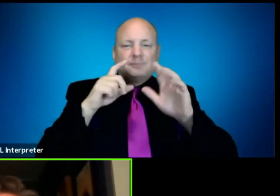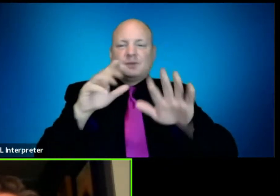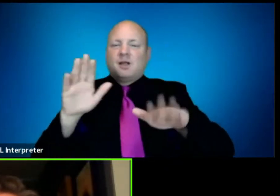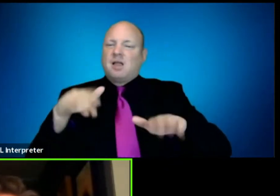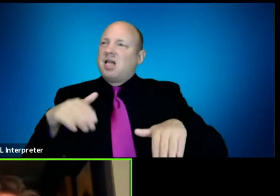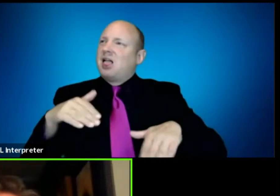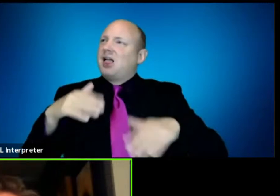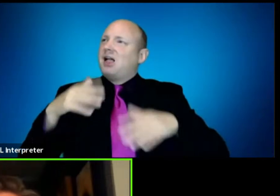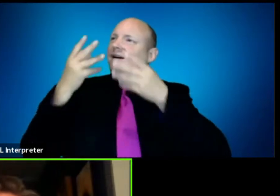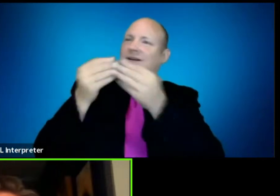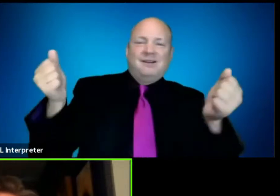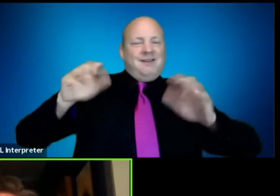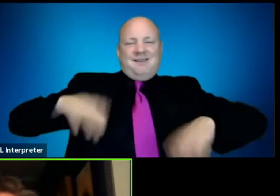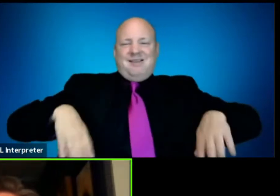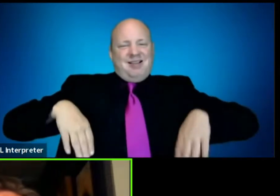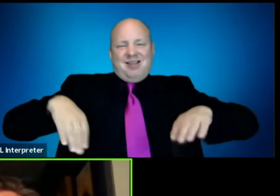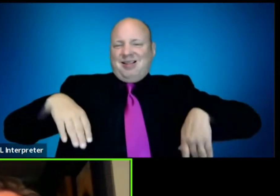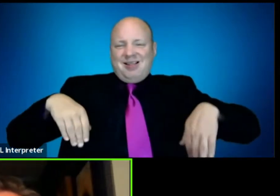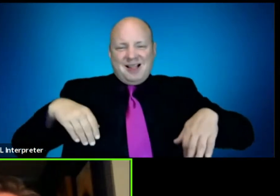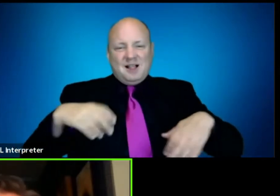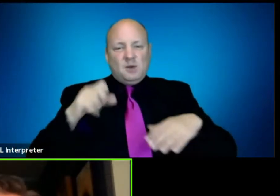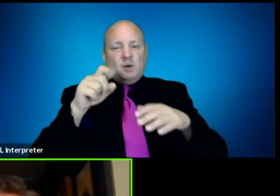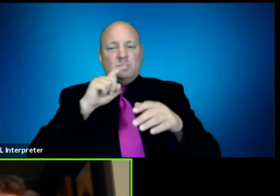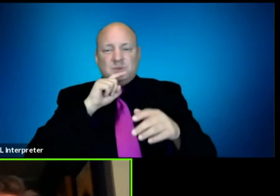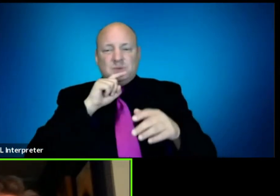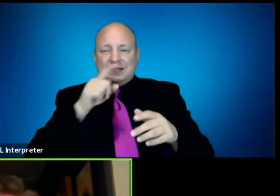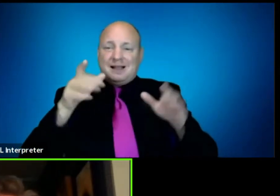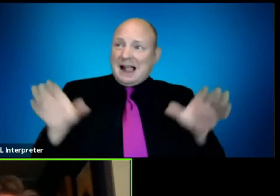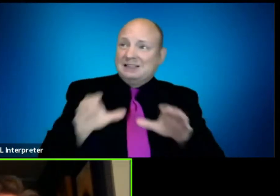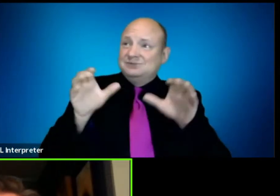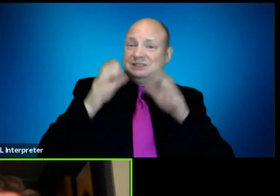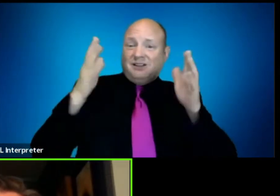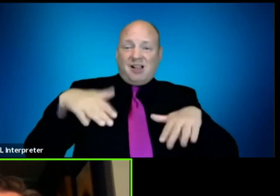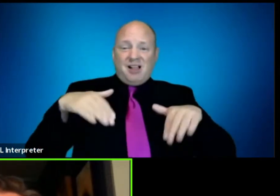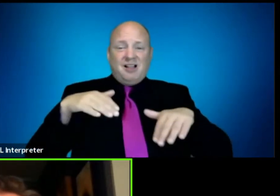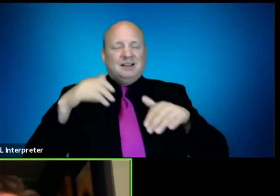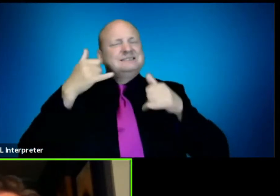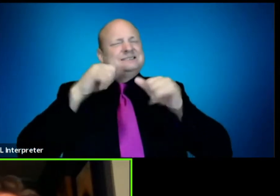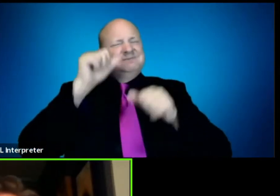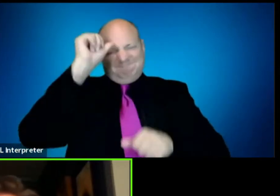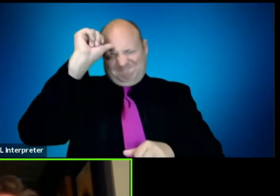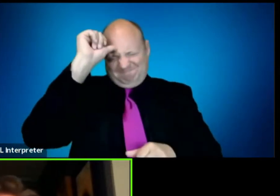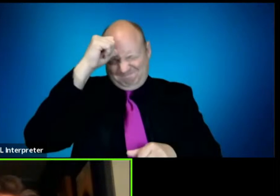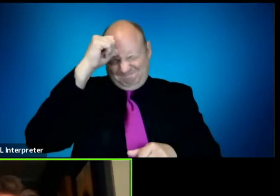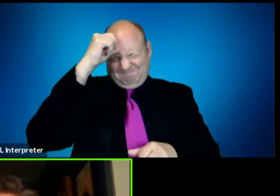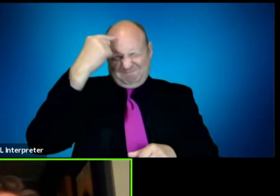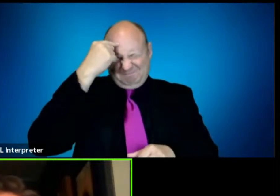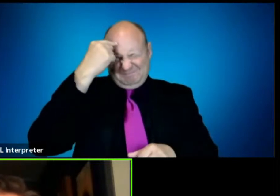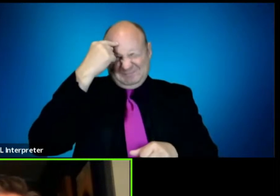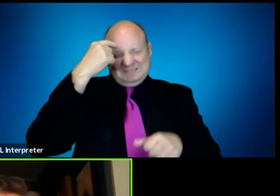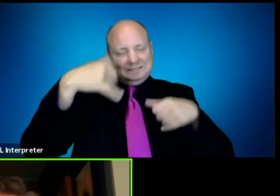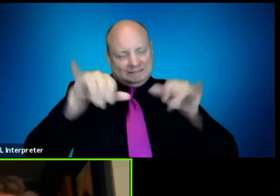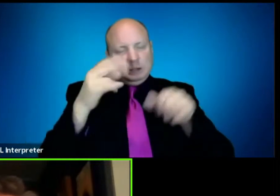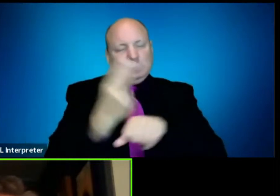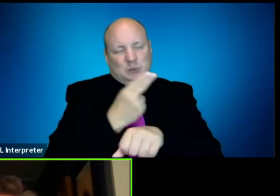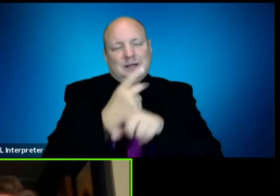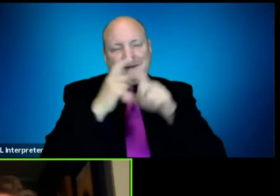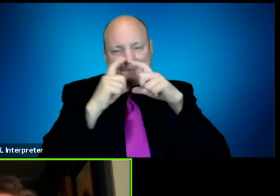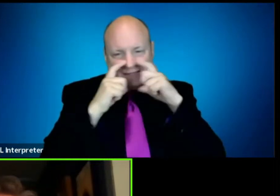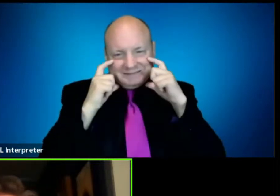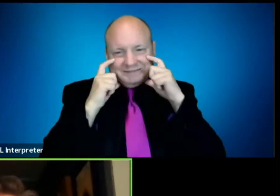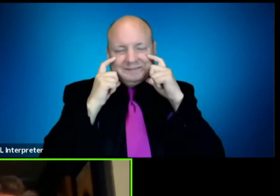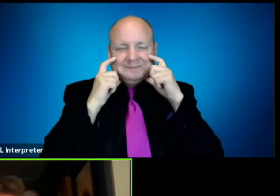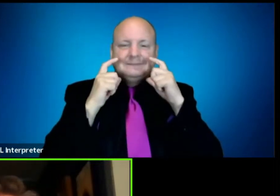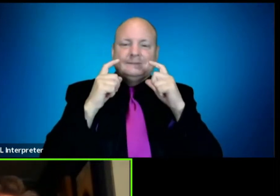activities, putting in a little common sense about large gatherings right now is the way we're going to get through this. So we have the